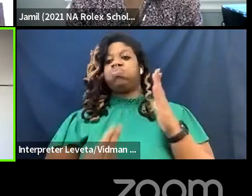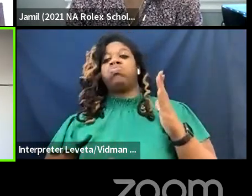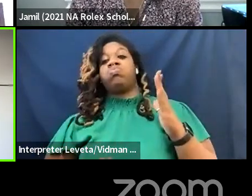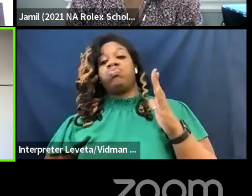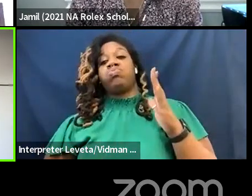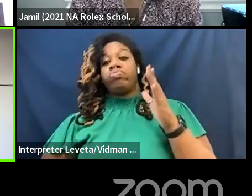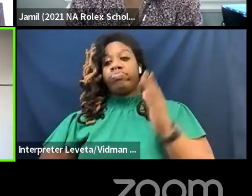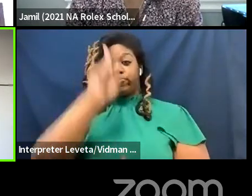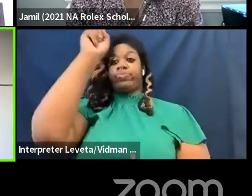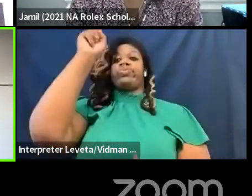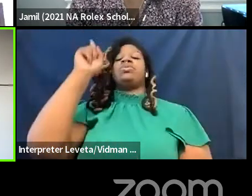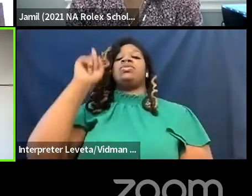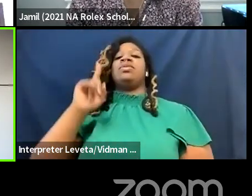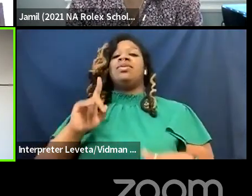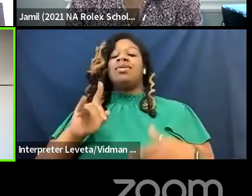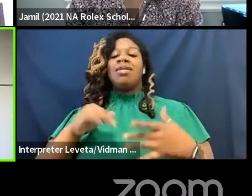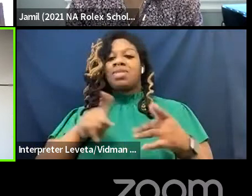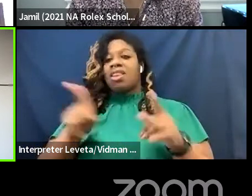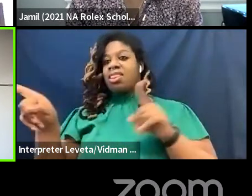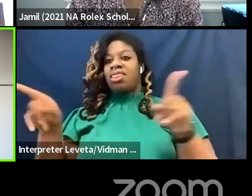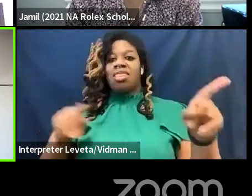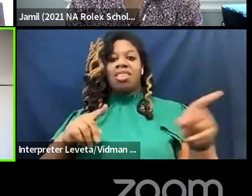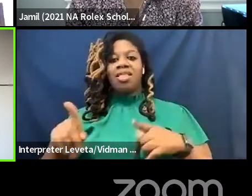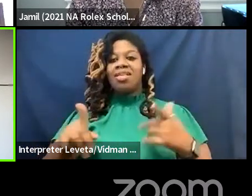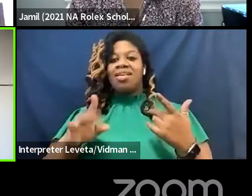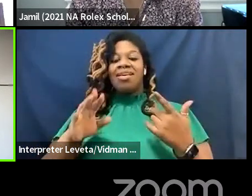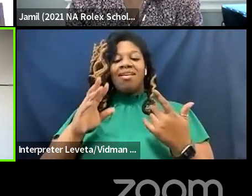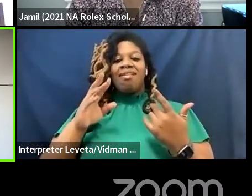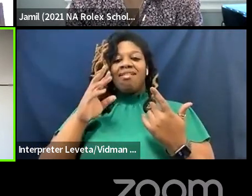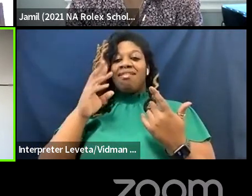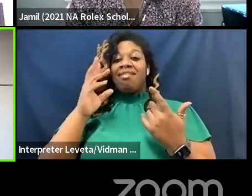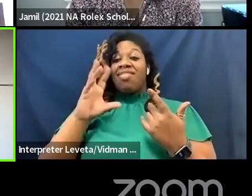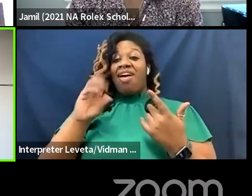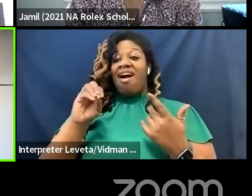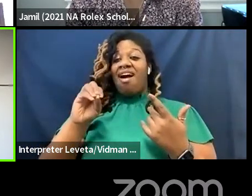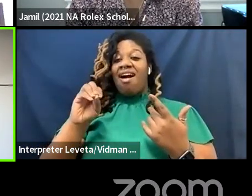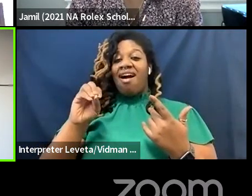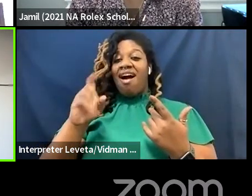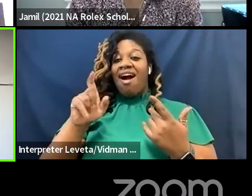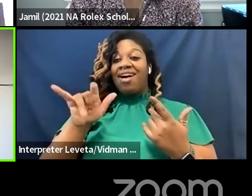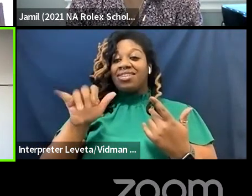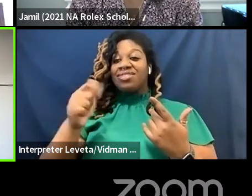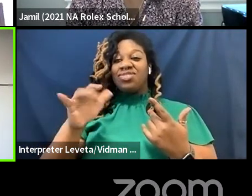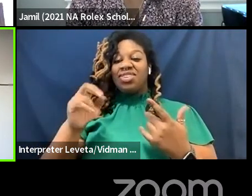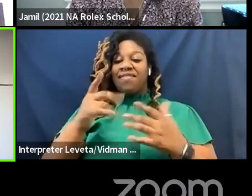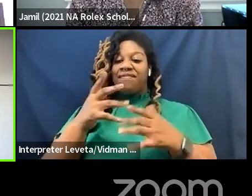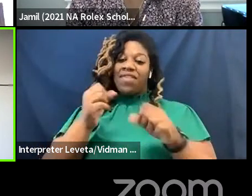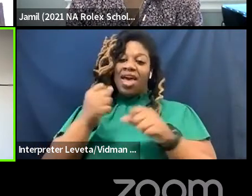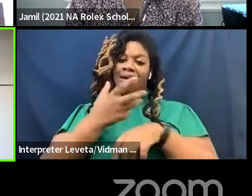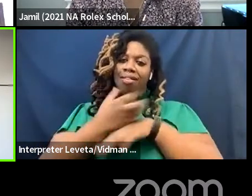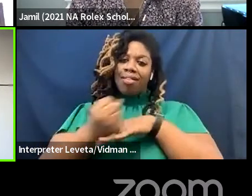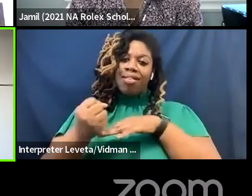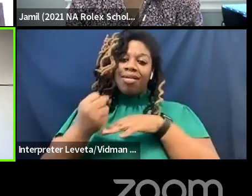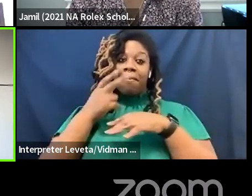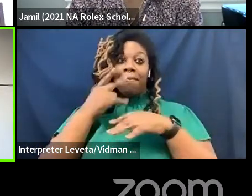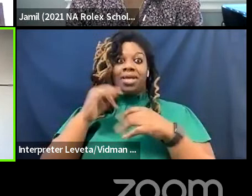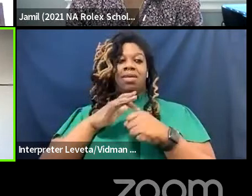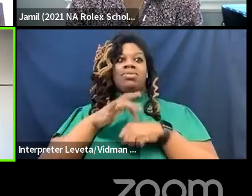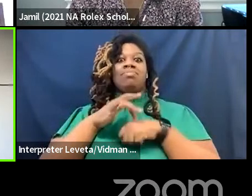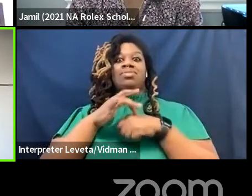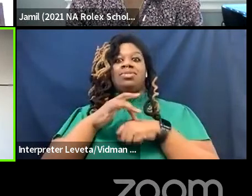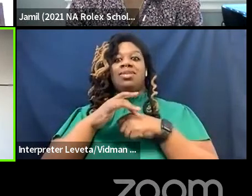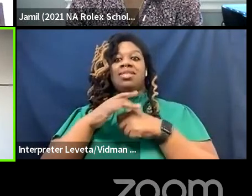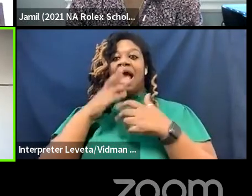over the place. And I remember I used to burn through so much oxygen just because I was so obsessive about not landing on the